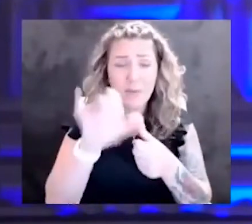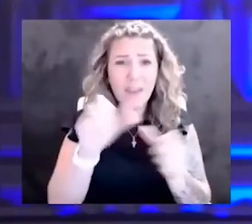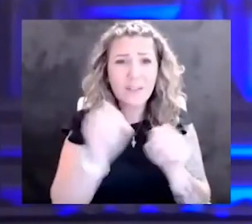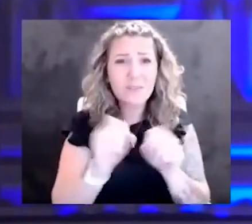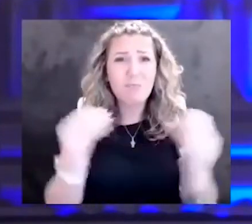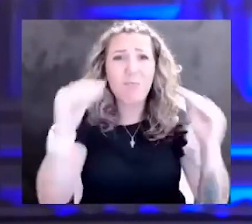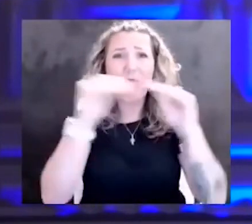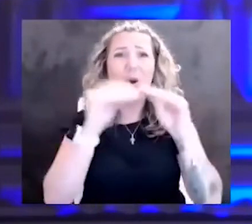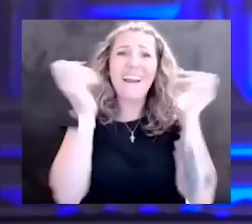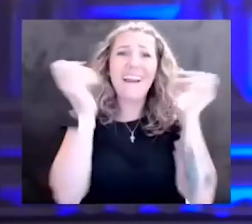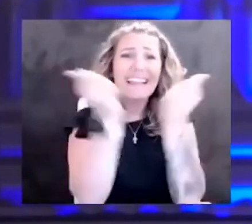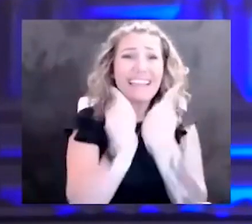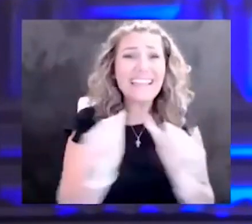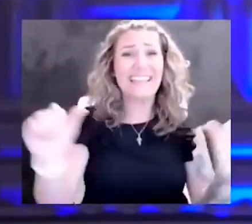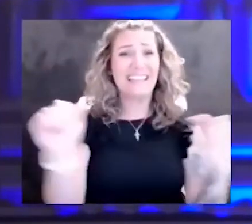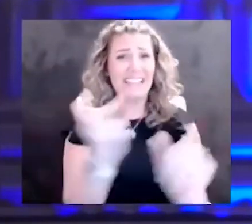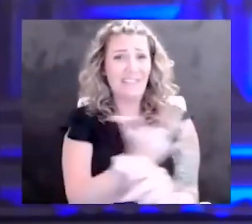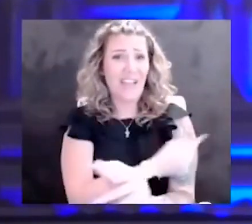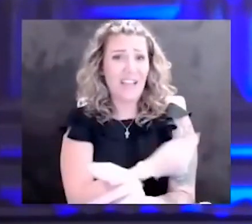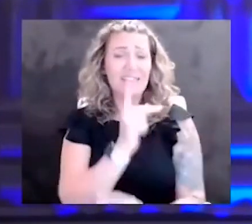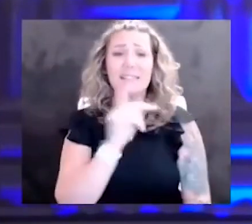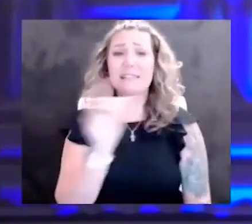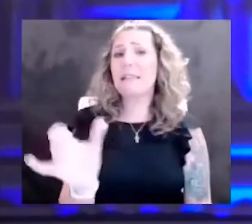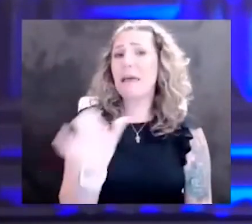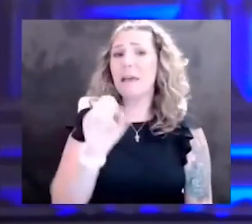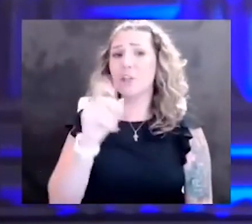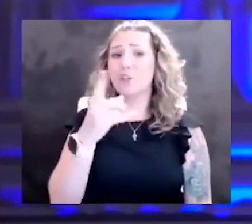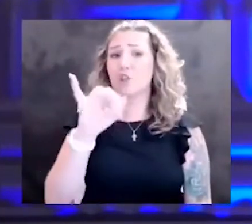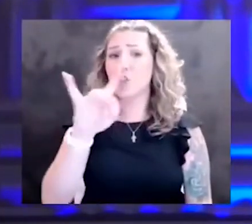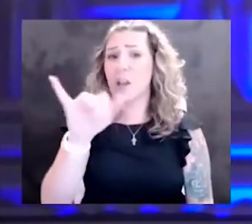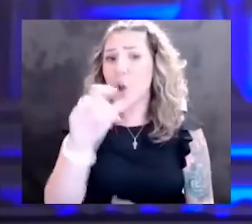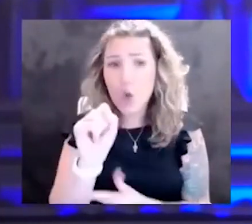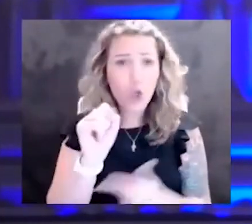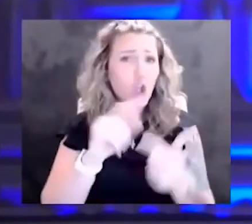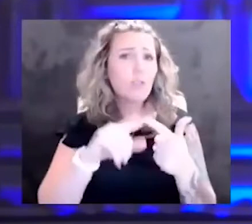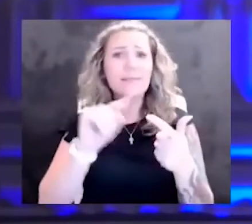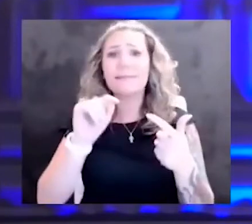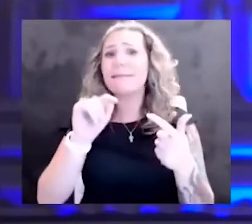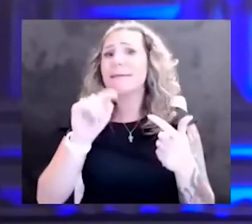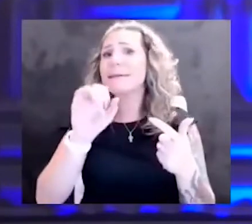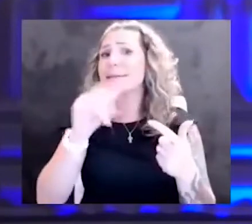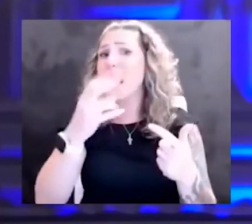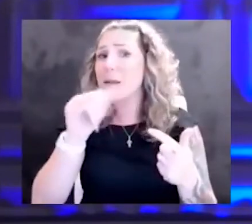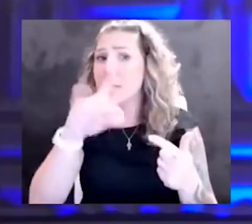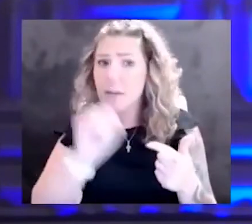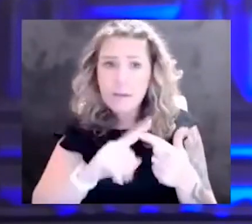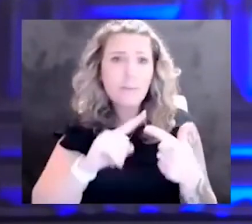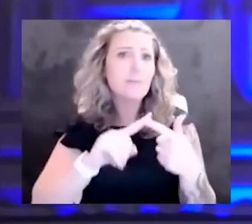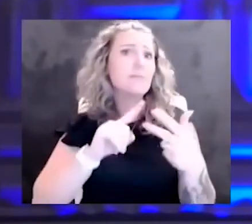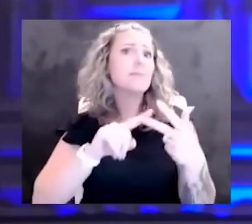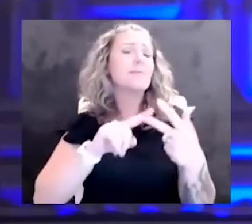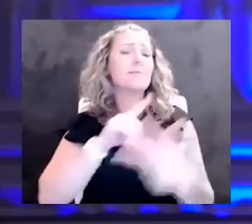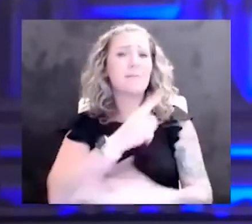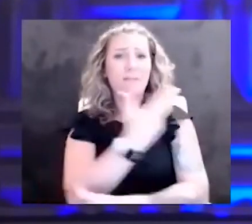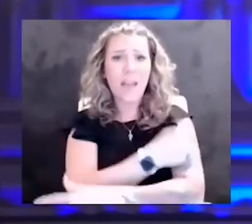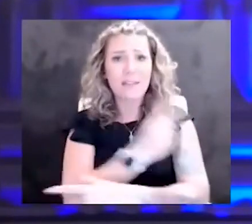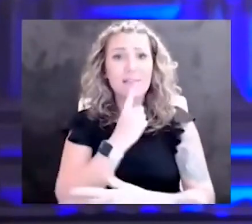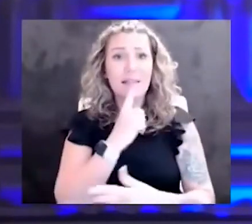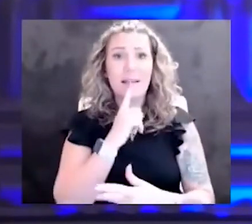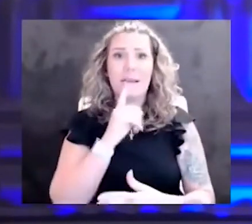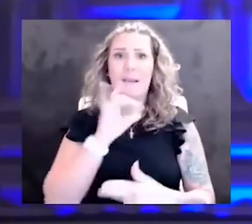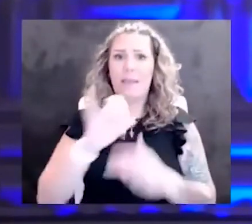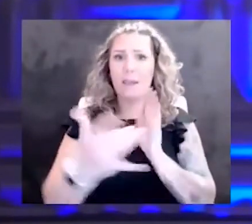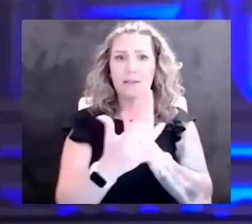vaccines we're giving here, like shingles vaccine or tetanus vaccine, things of that nature. Also, as you said, the platform, the technology is not